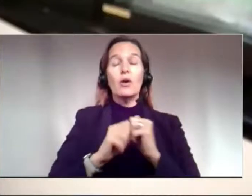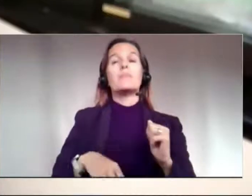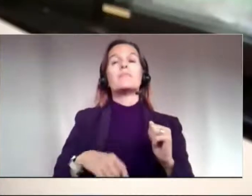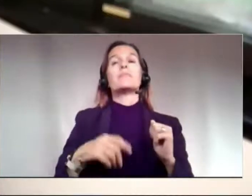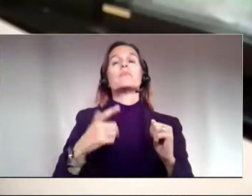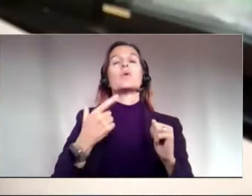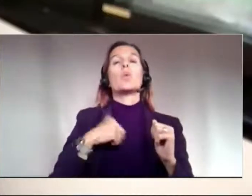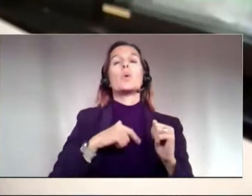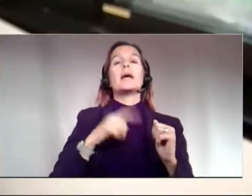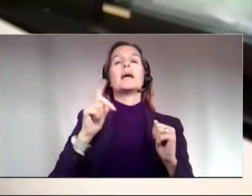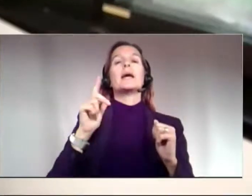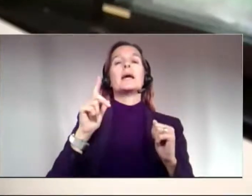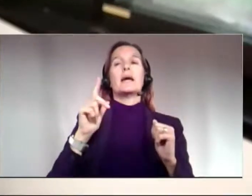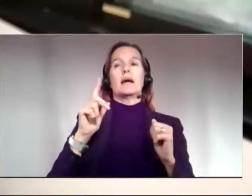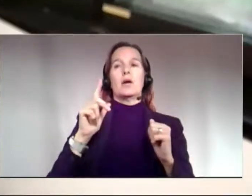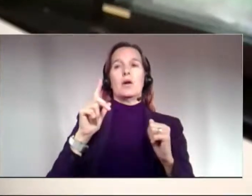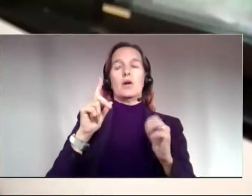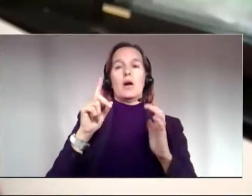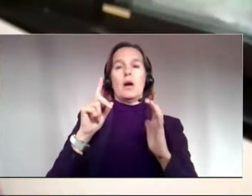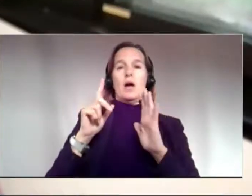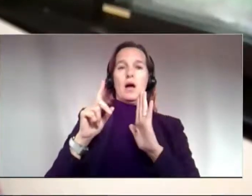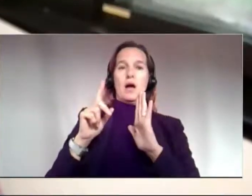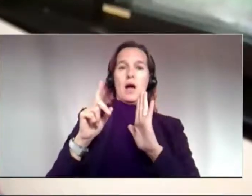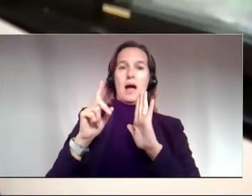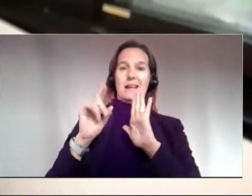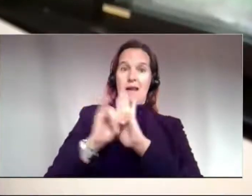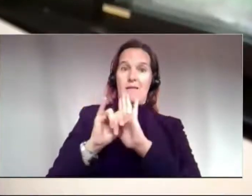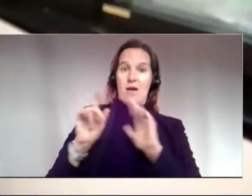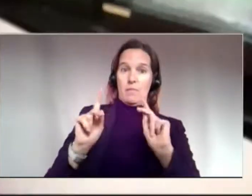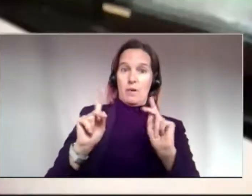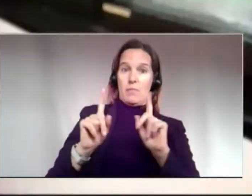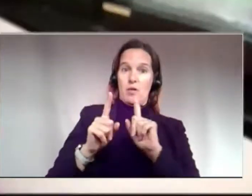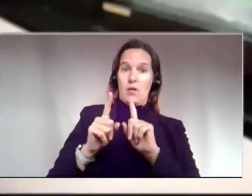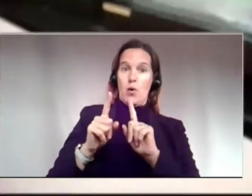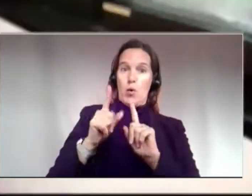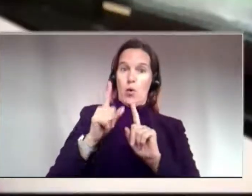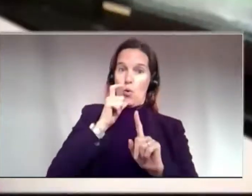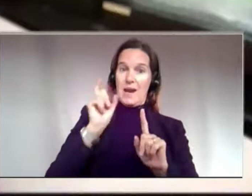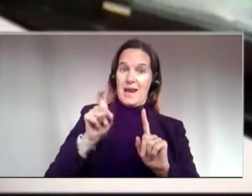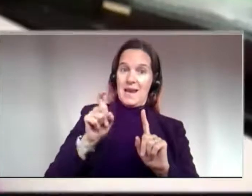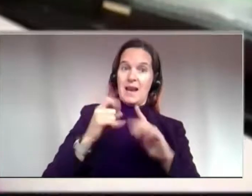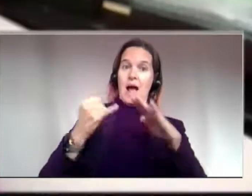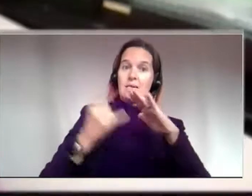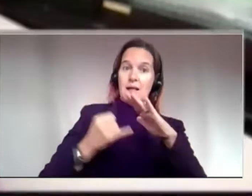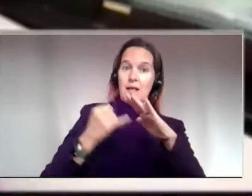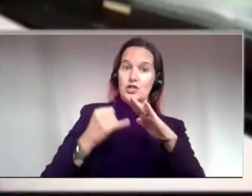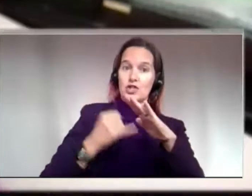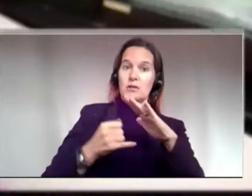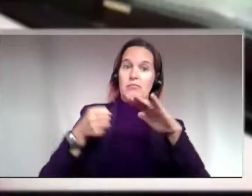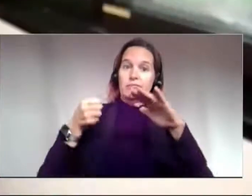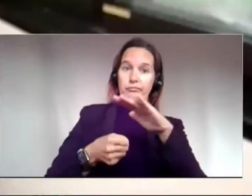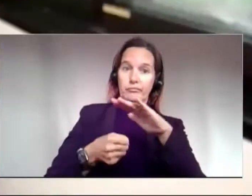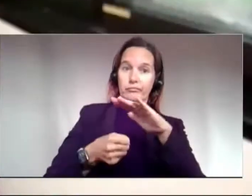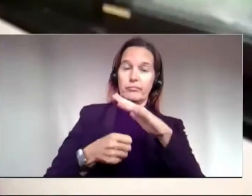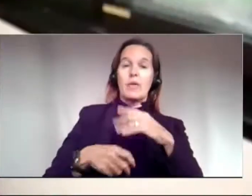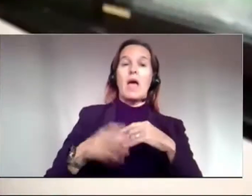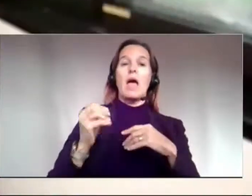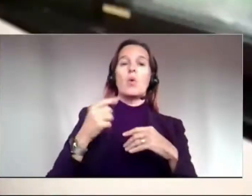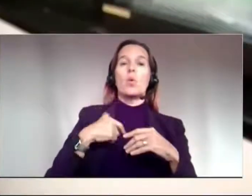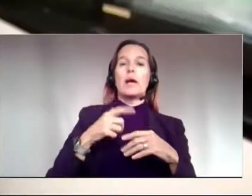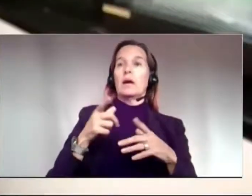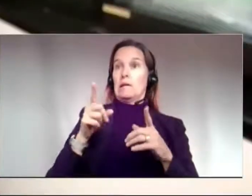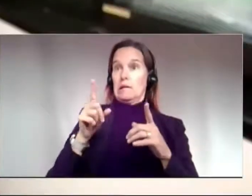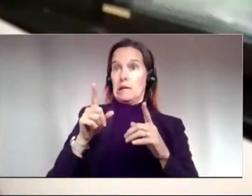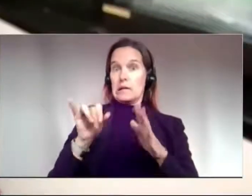an area, we have identified those people who should be on isolation and quarantine, and we're sending them to another quarantine